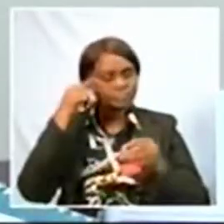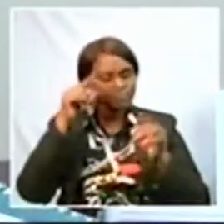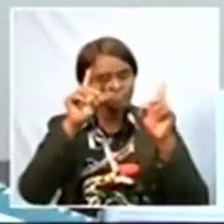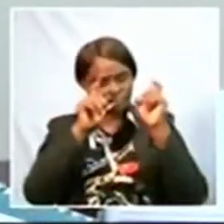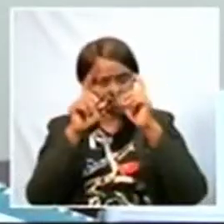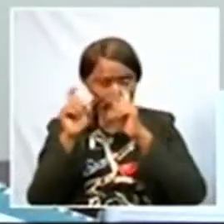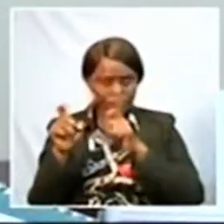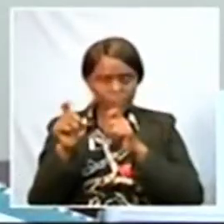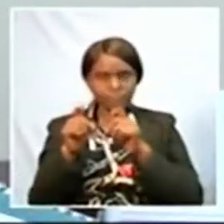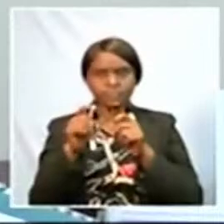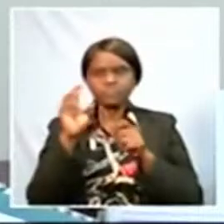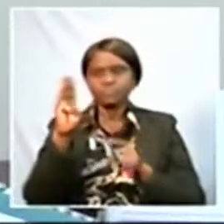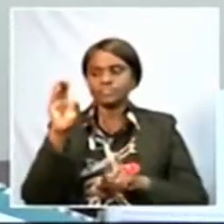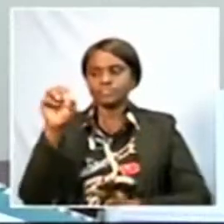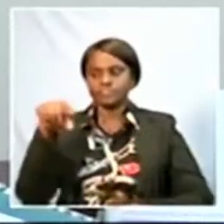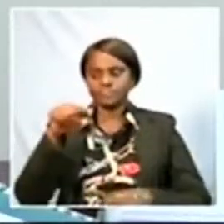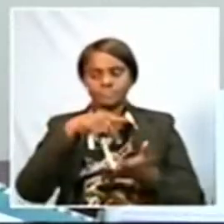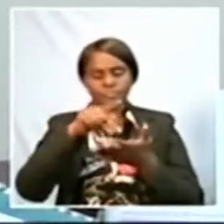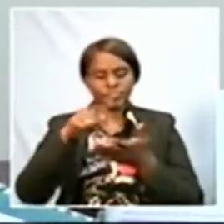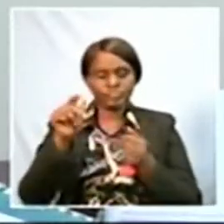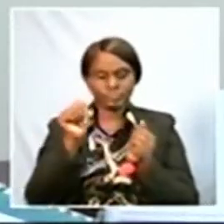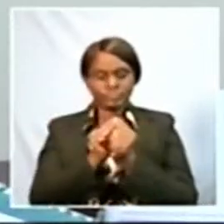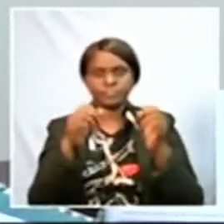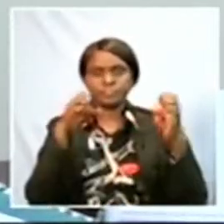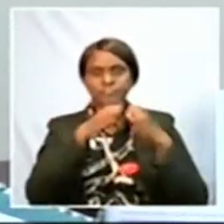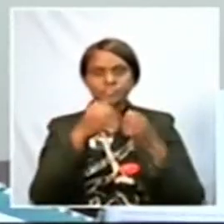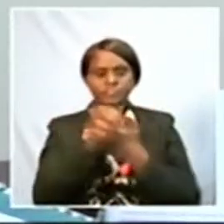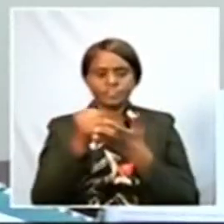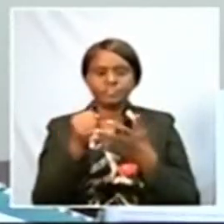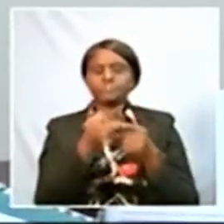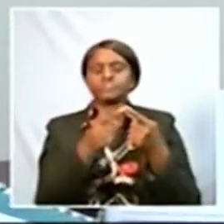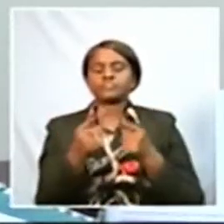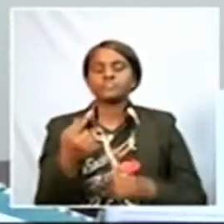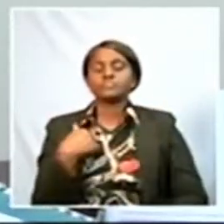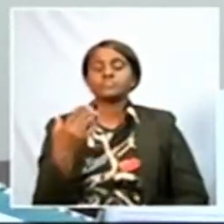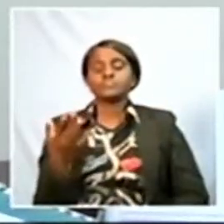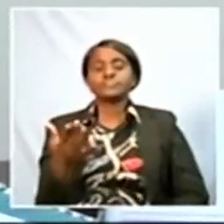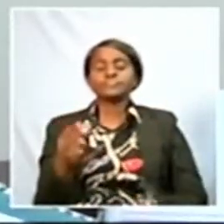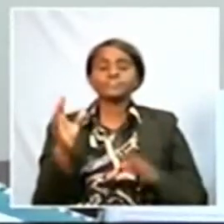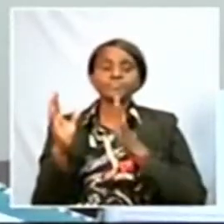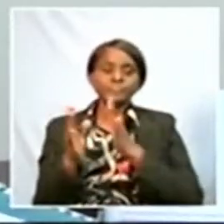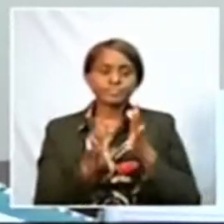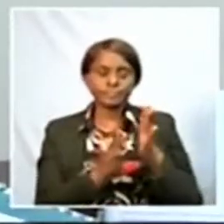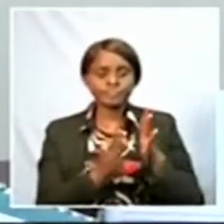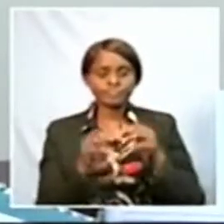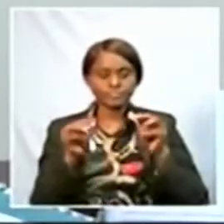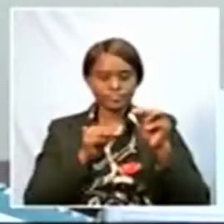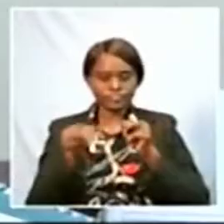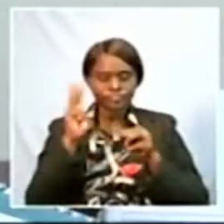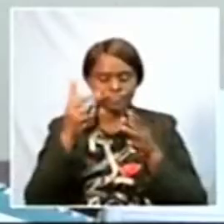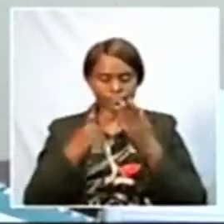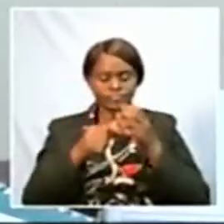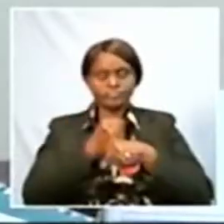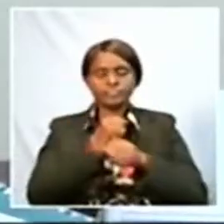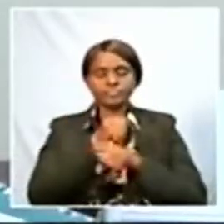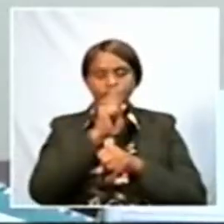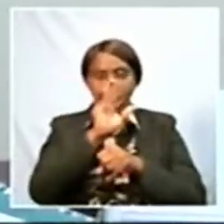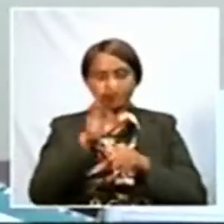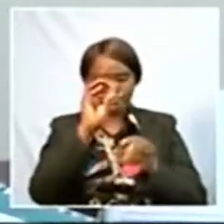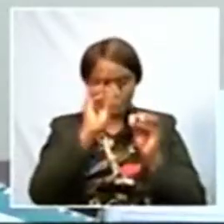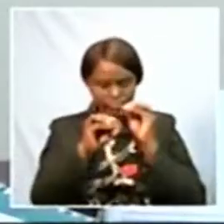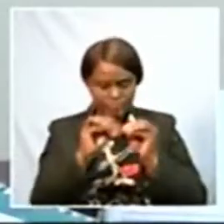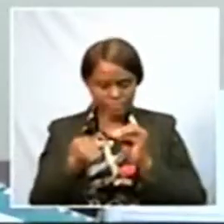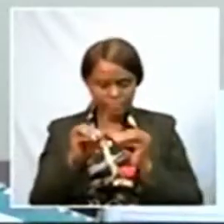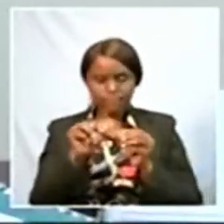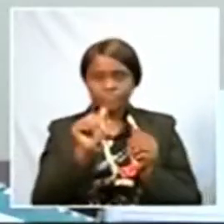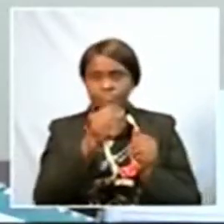ledger, BOQ, payment vouchers, and bank statement extracts. Remedial measures. Management will ensure plant and